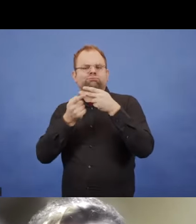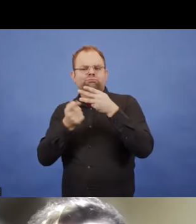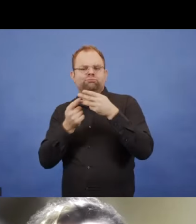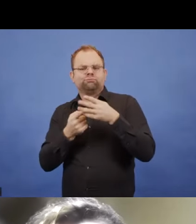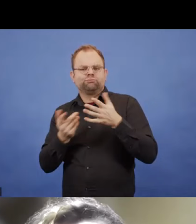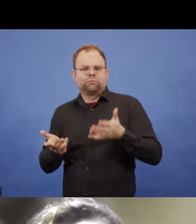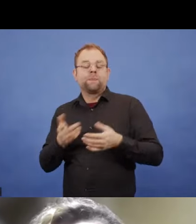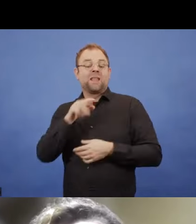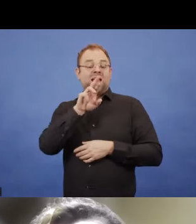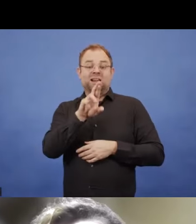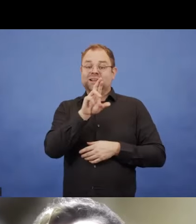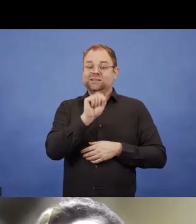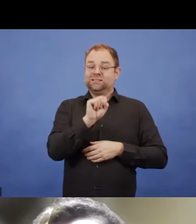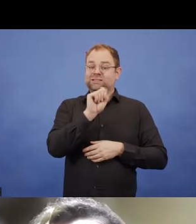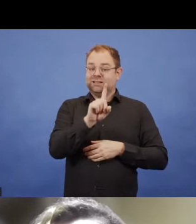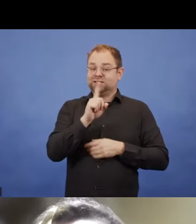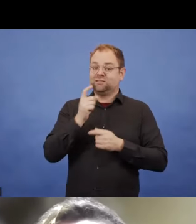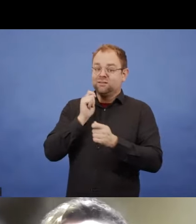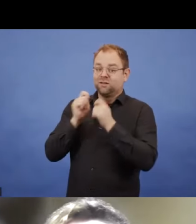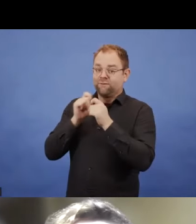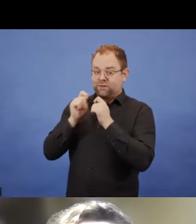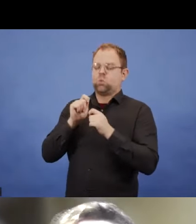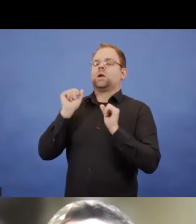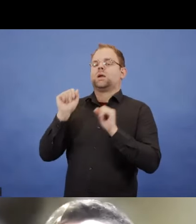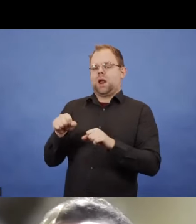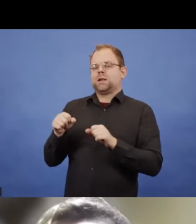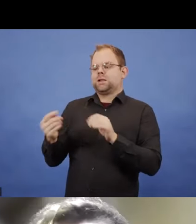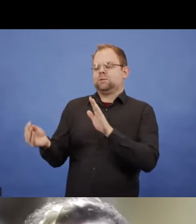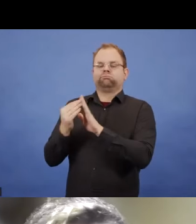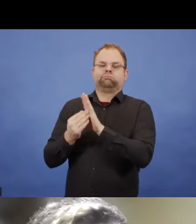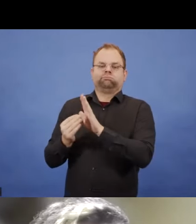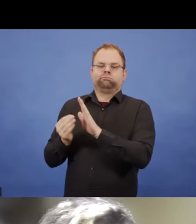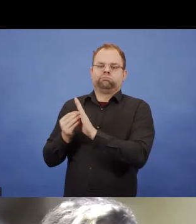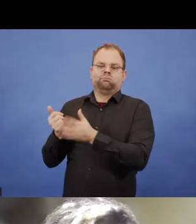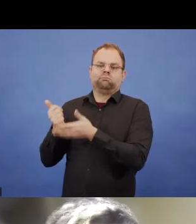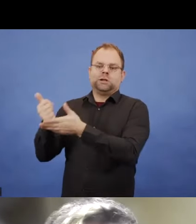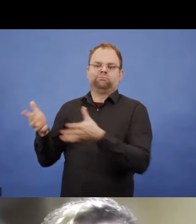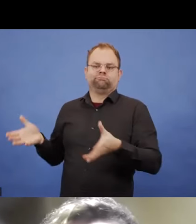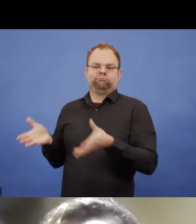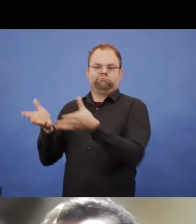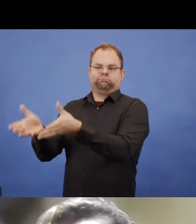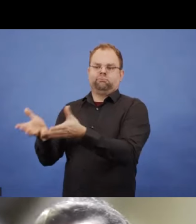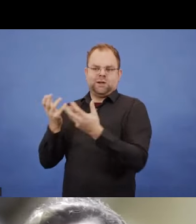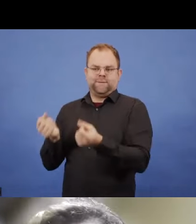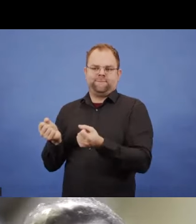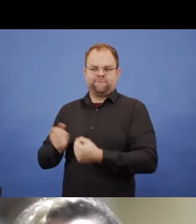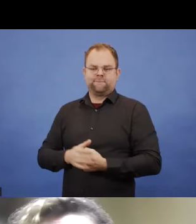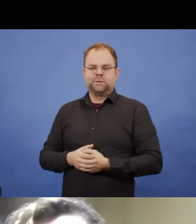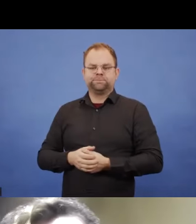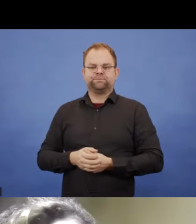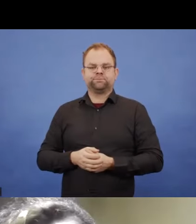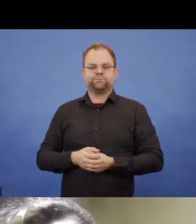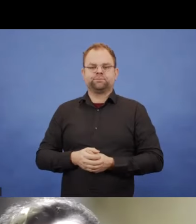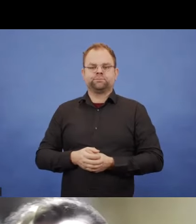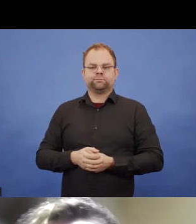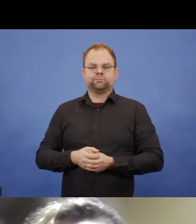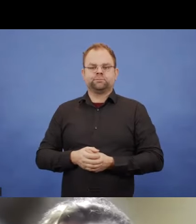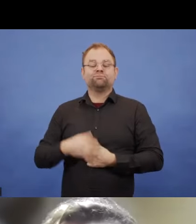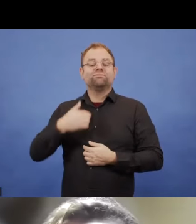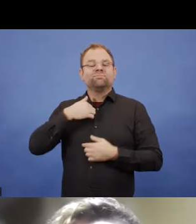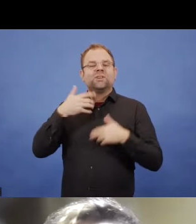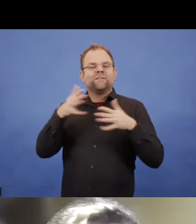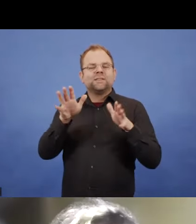for persons with such condition. Just giving an example, we can then make shorter interview or several interviews